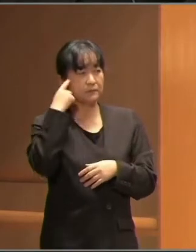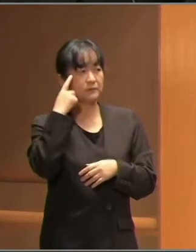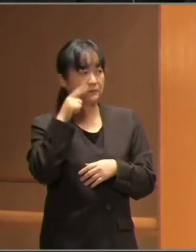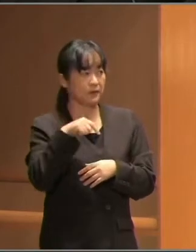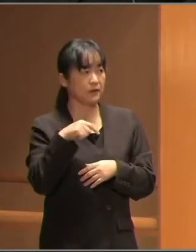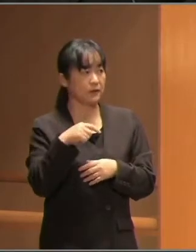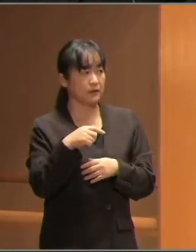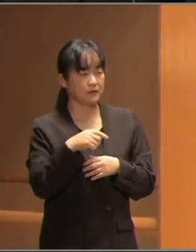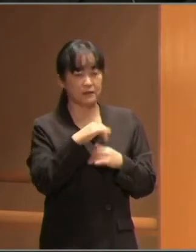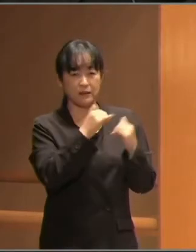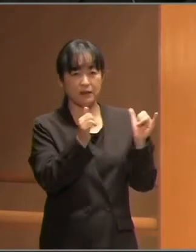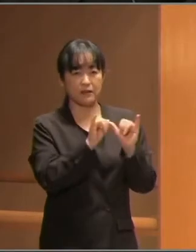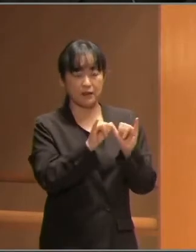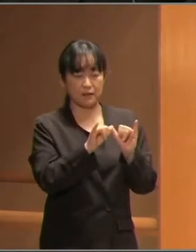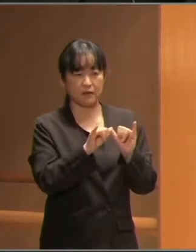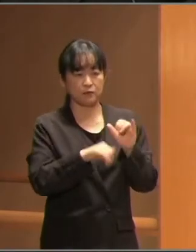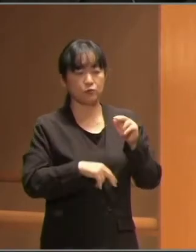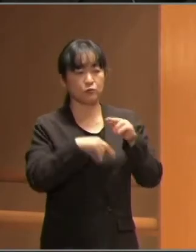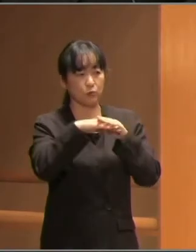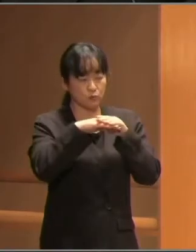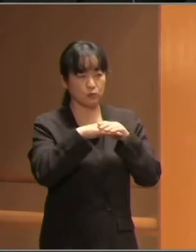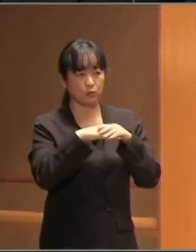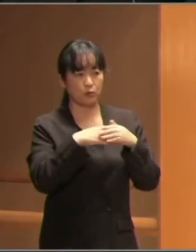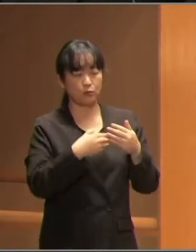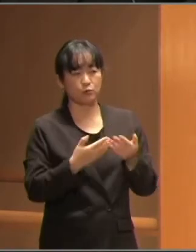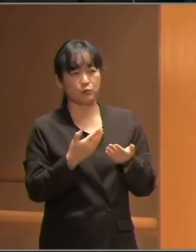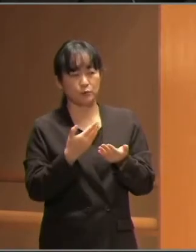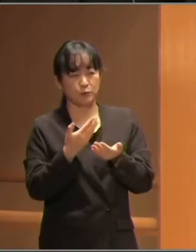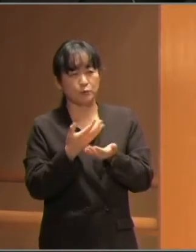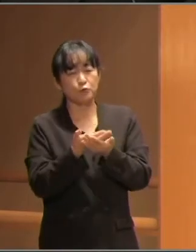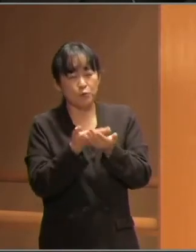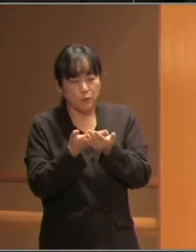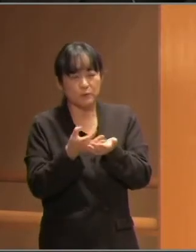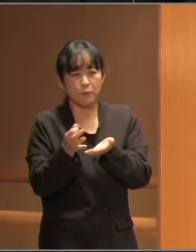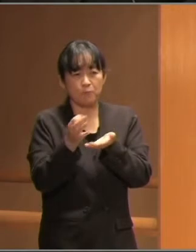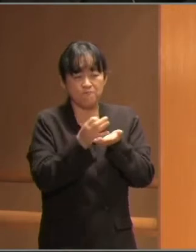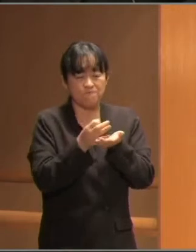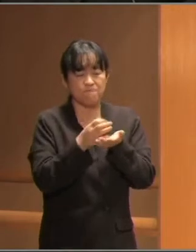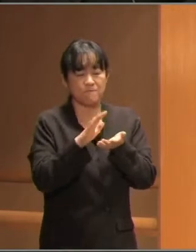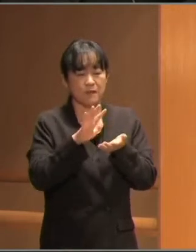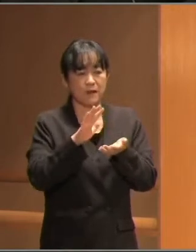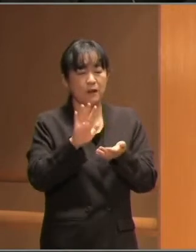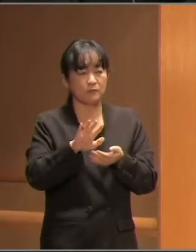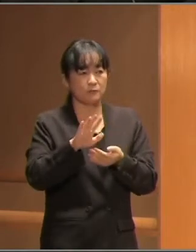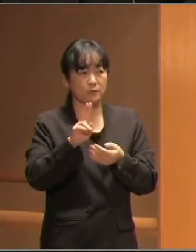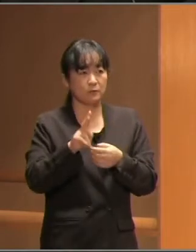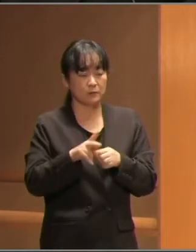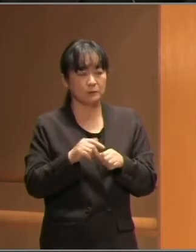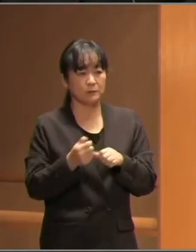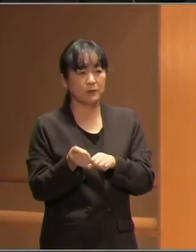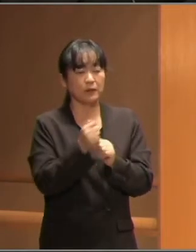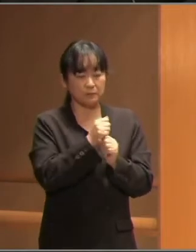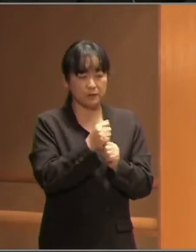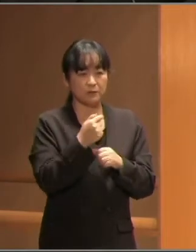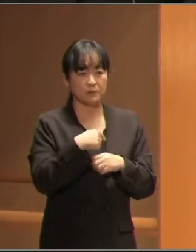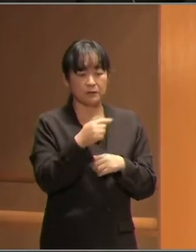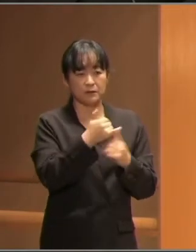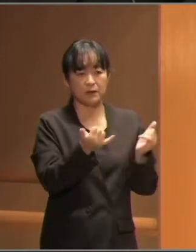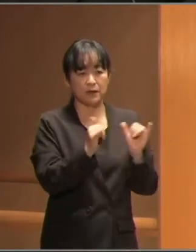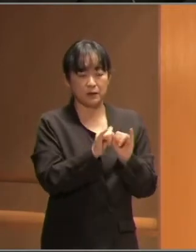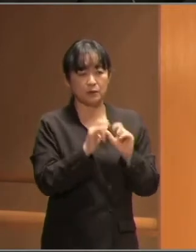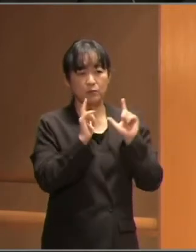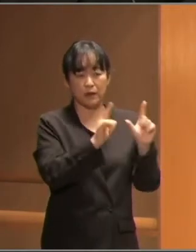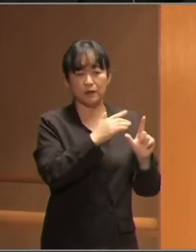and recovered consciousness to seek for fulfillment and richness, we can recontribute to the society with our technology